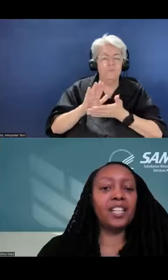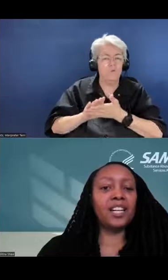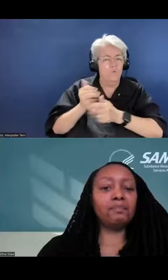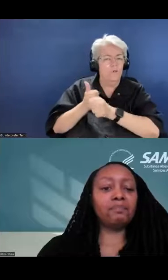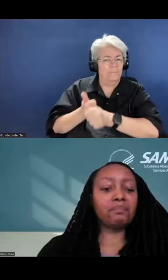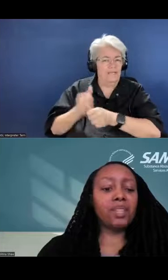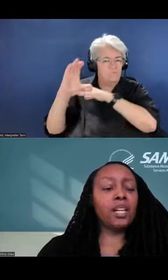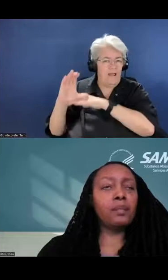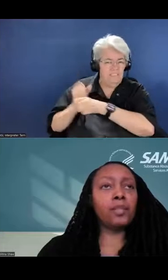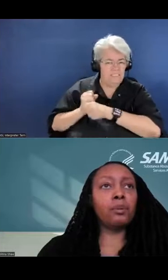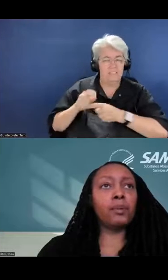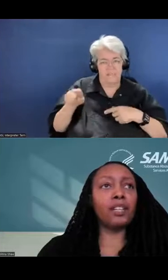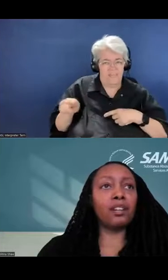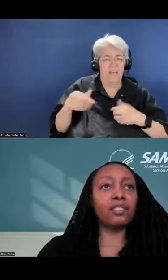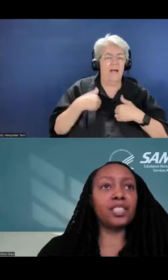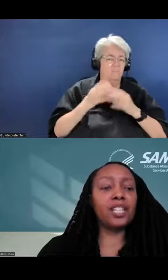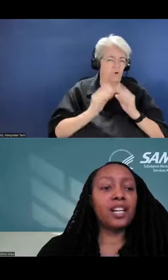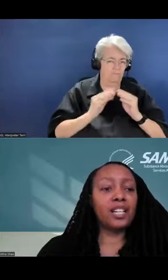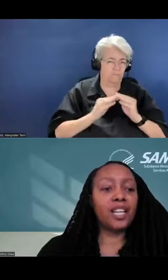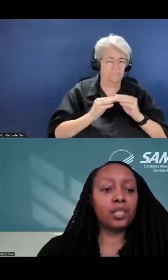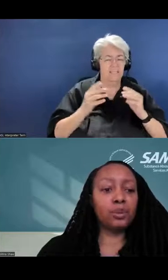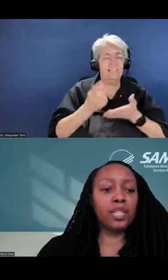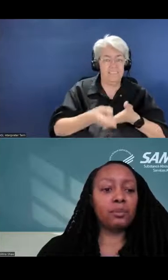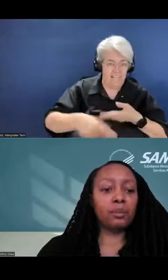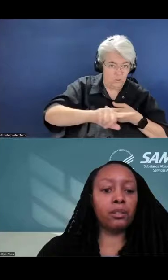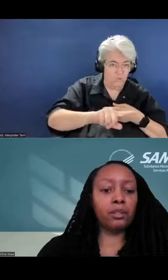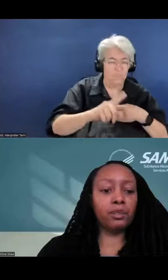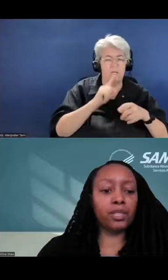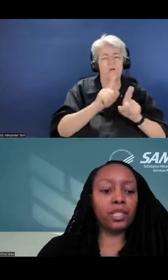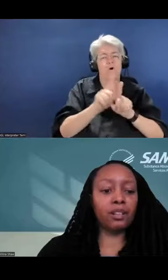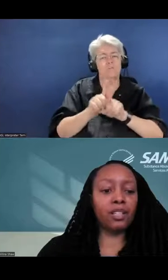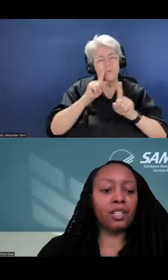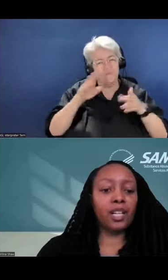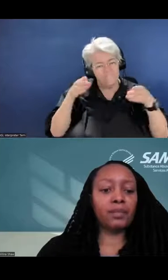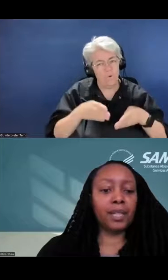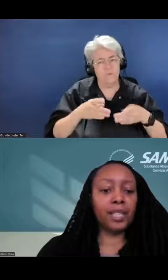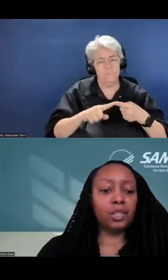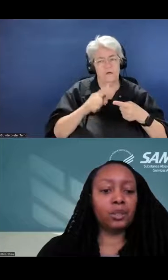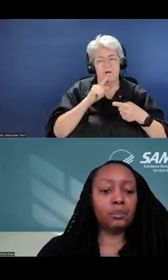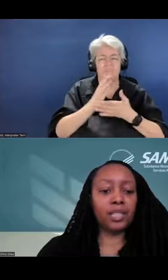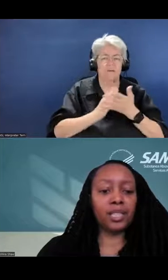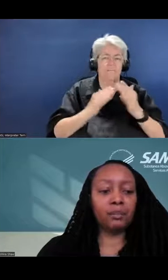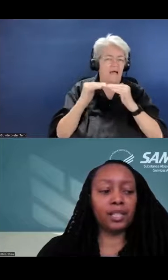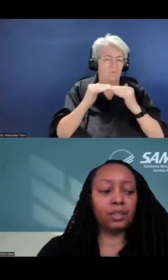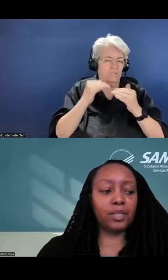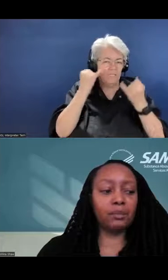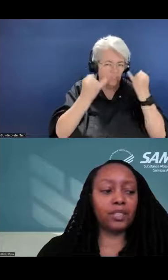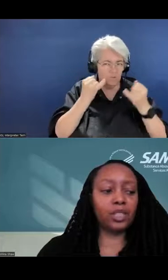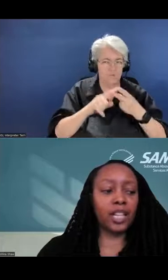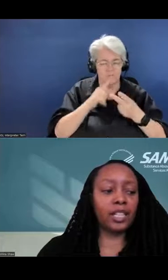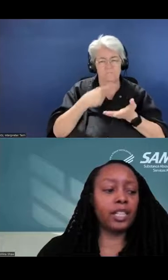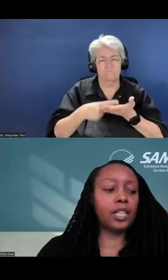have. They will be having a conference next week, and we'll be also focusing on some equity issues and presenting on Black youth